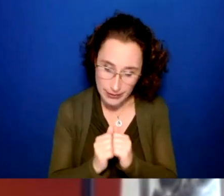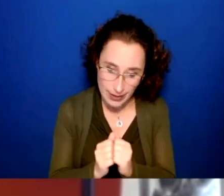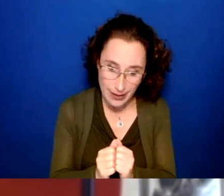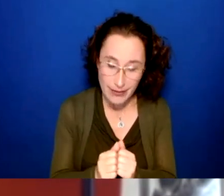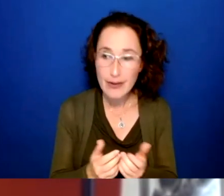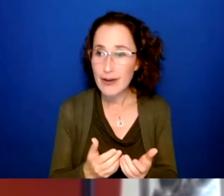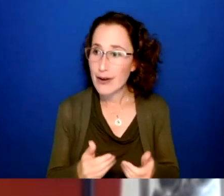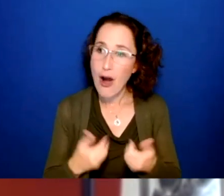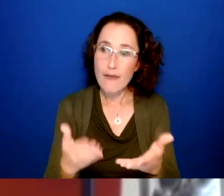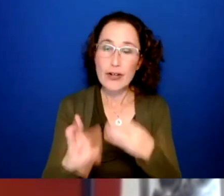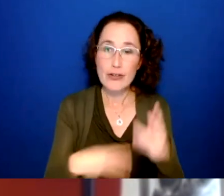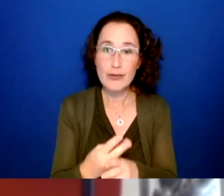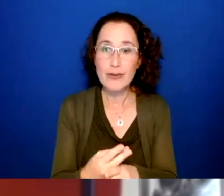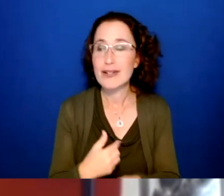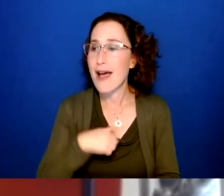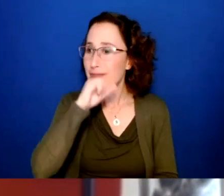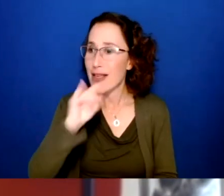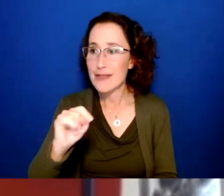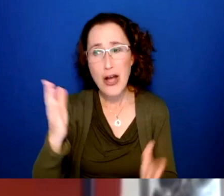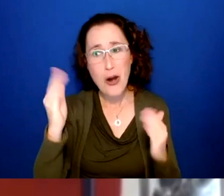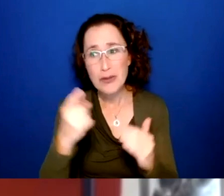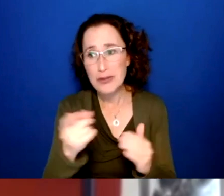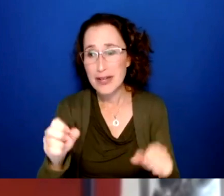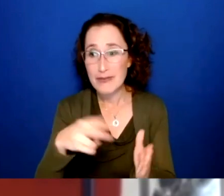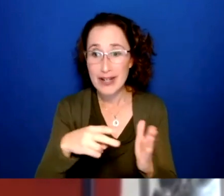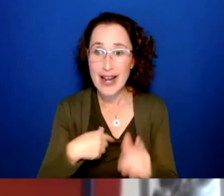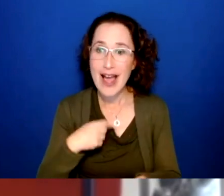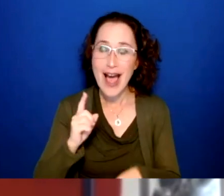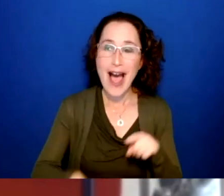read it. I love it. I can't stop talking about it, but I have to because my time is up. So thanks very much.